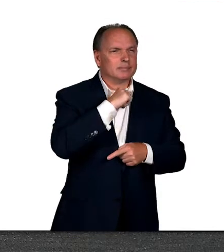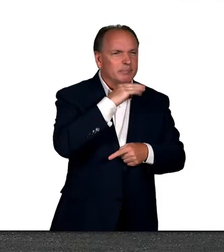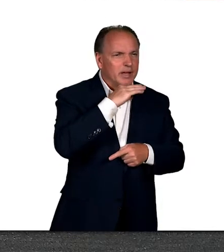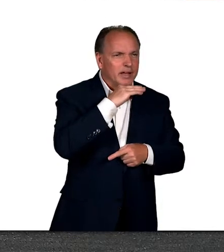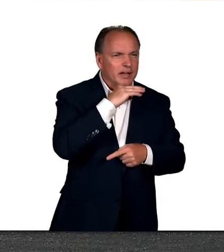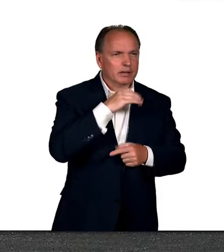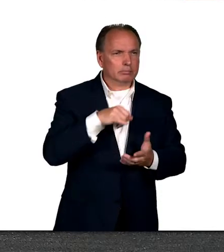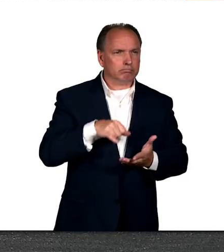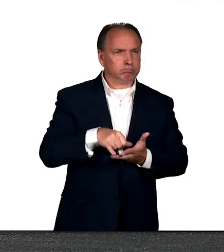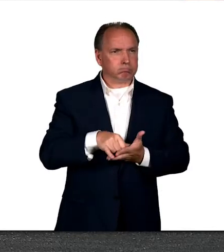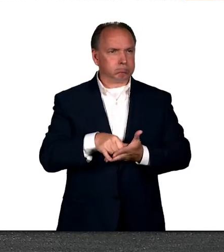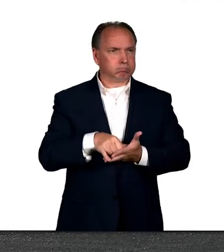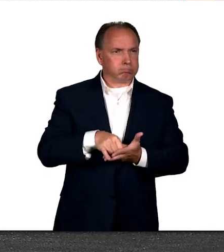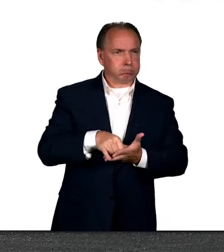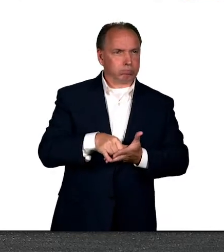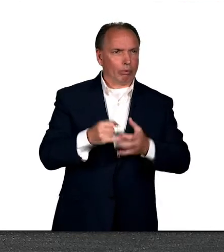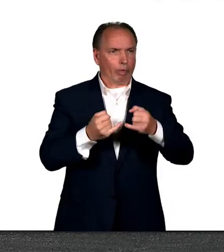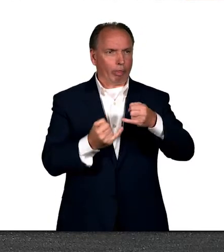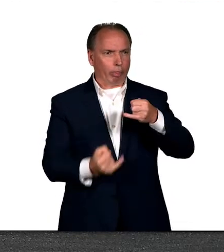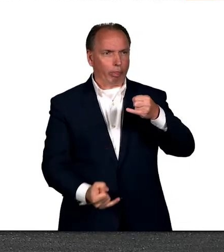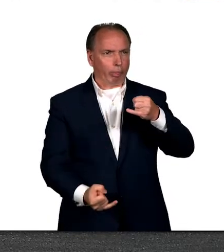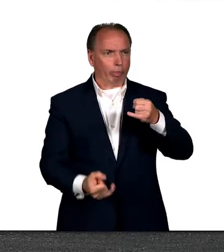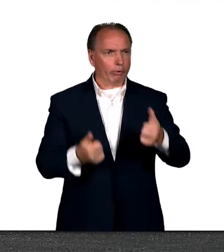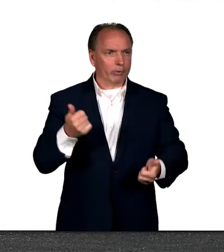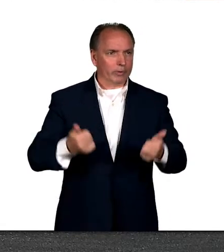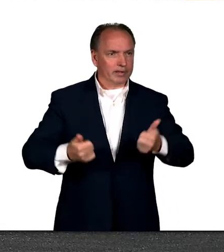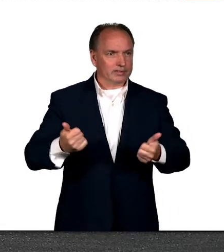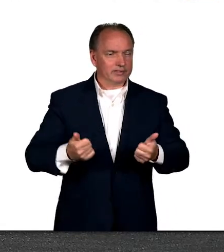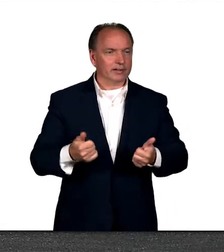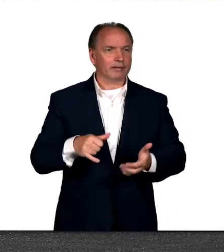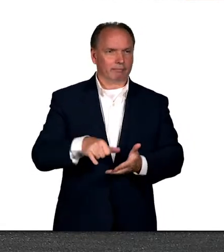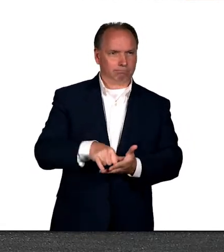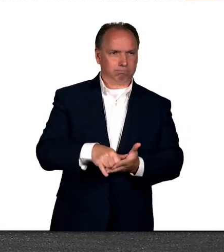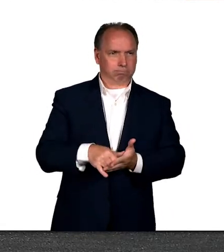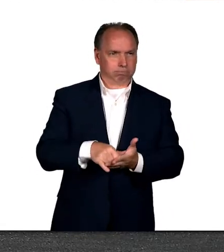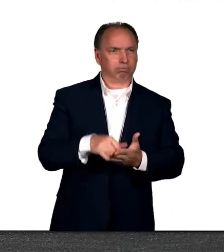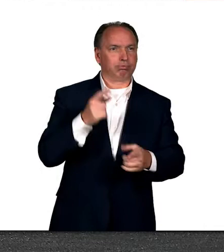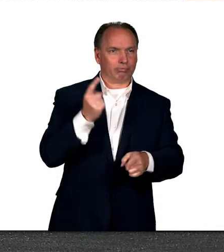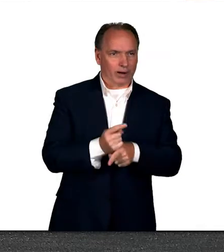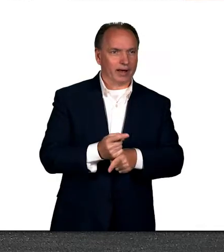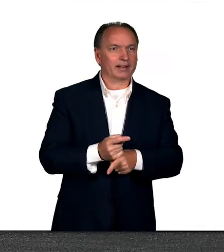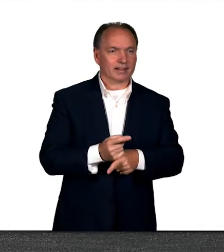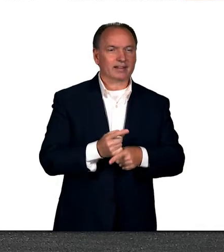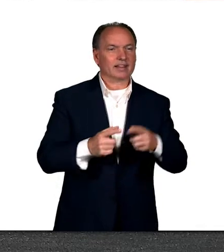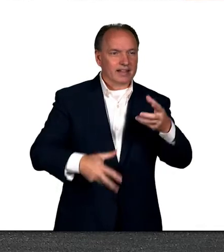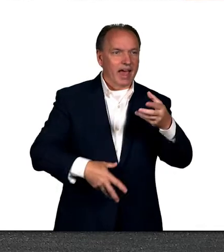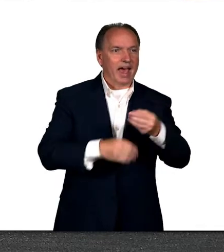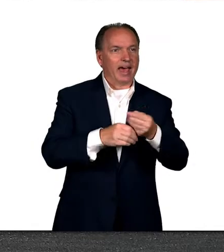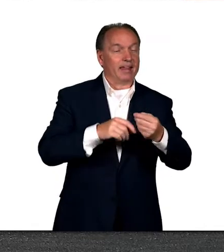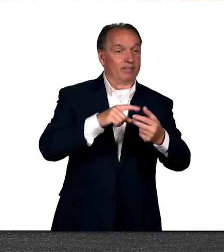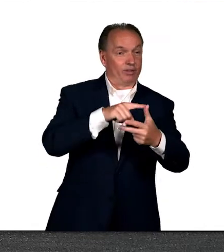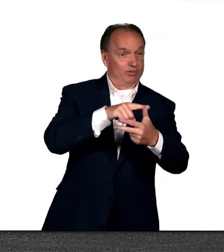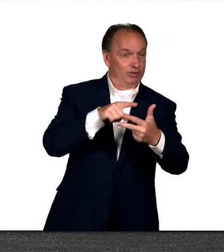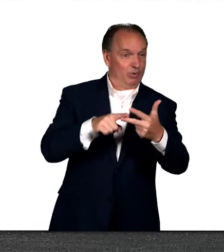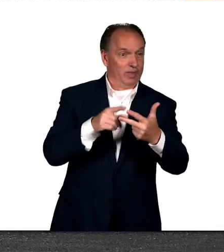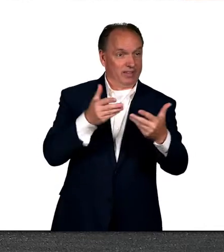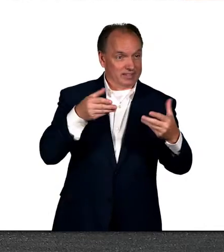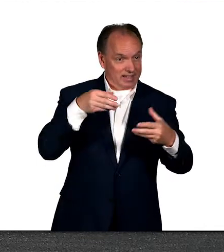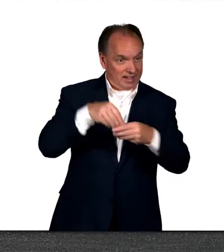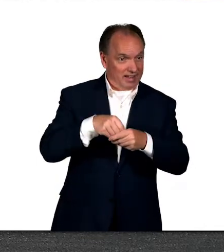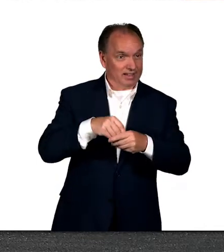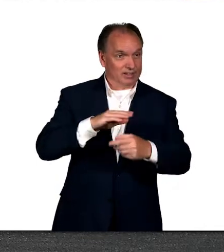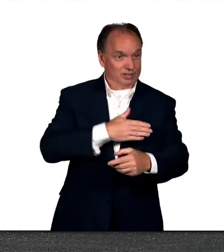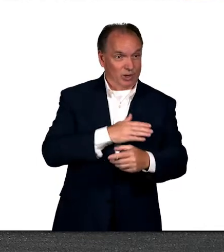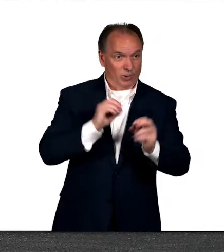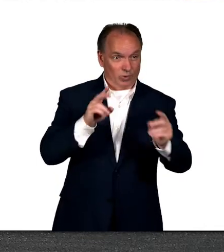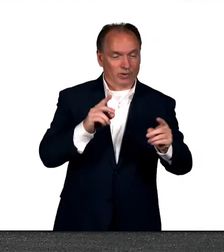pig fat or skinny? Yes, it's fat. So let's put those things in